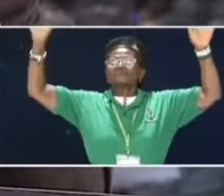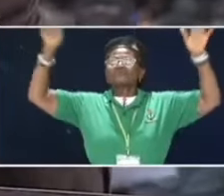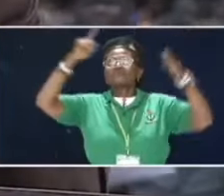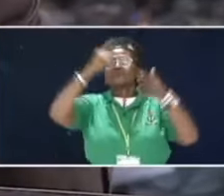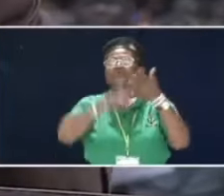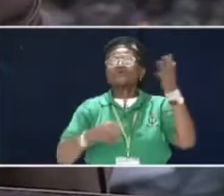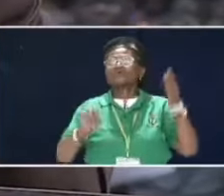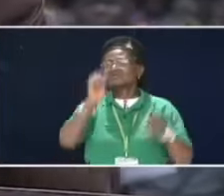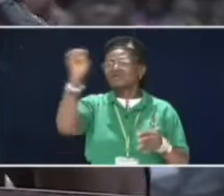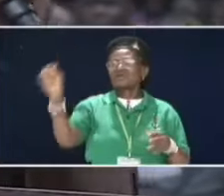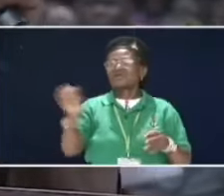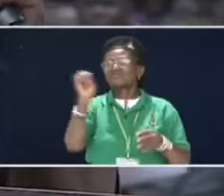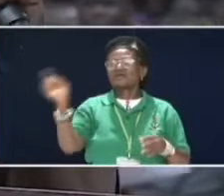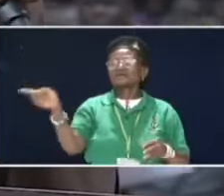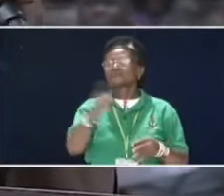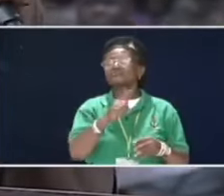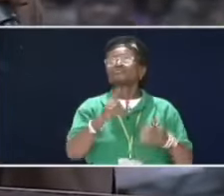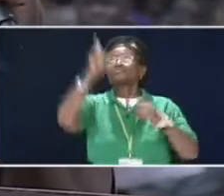Whatever you have to kill,